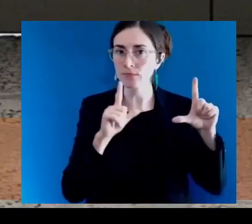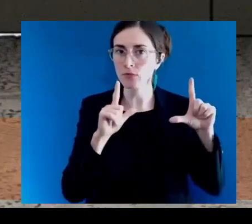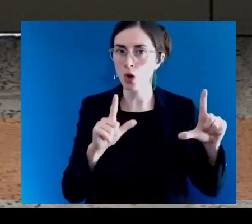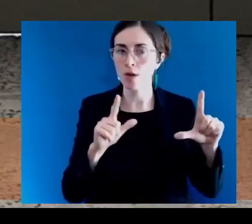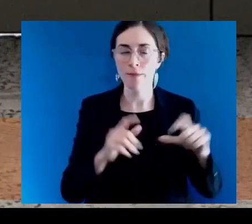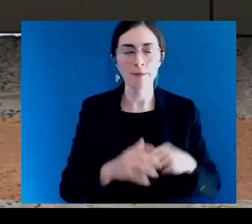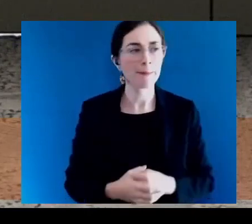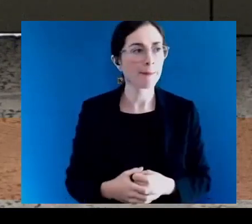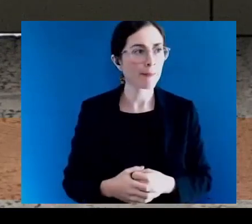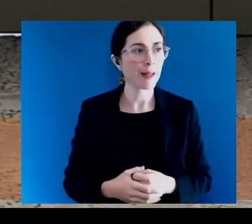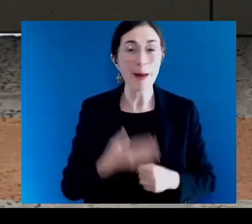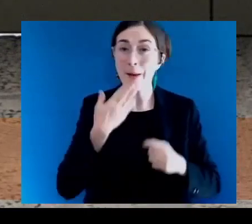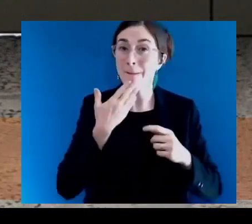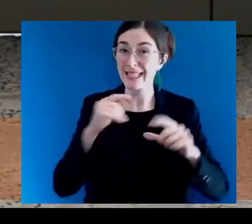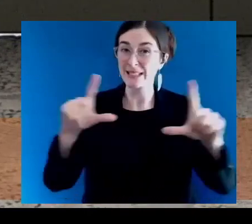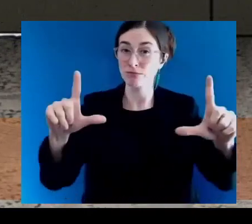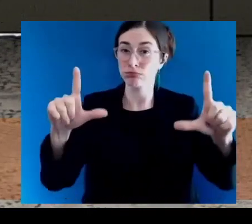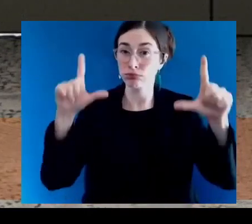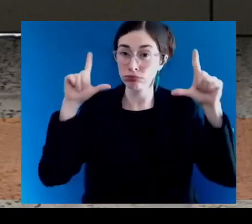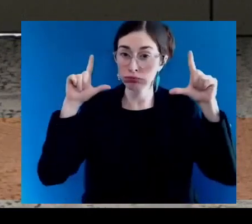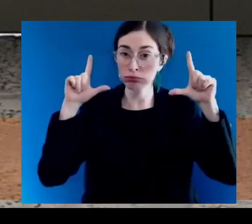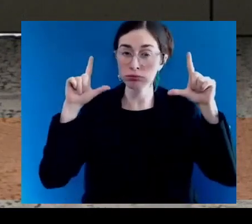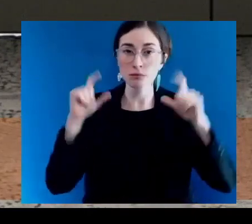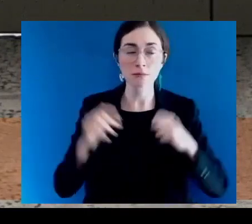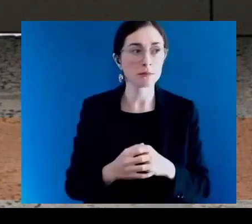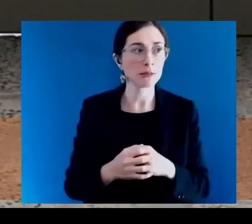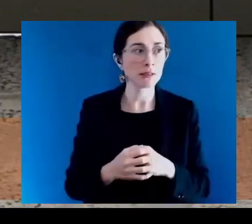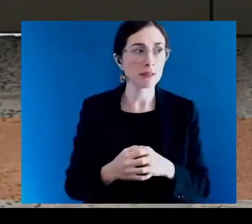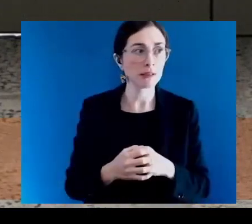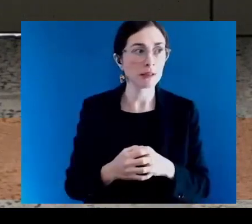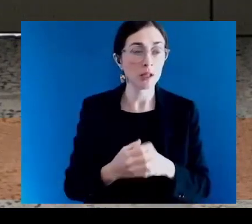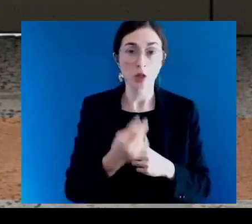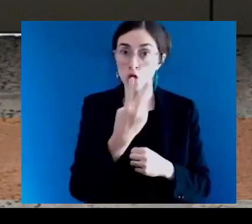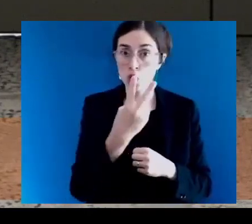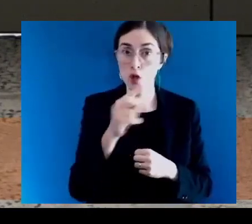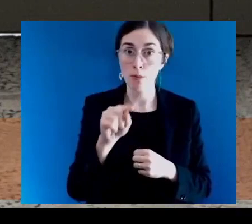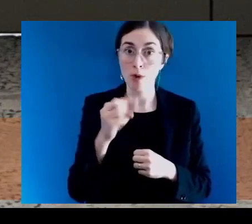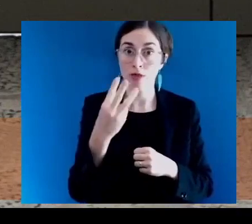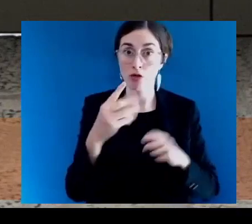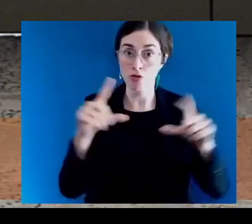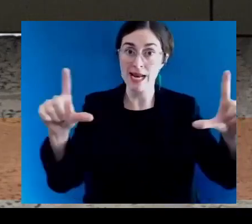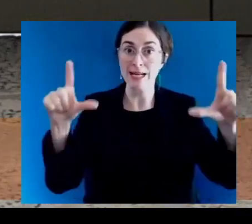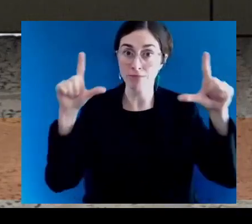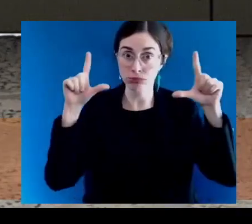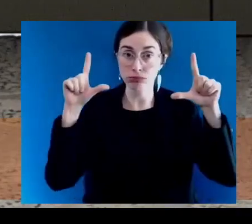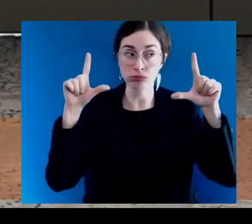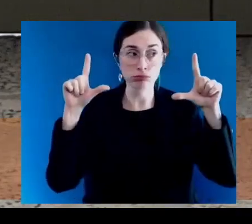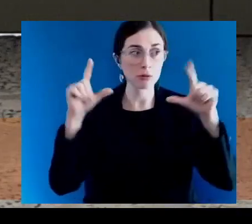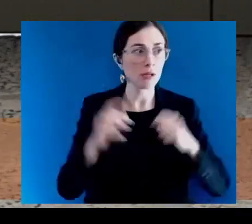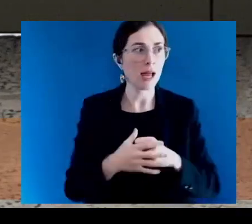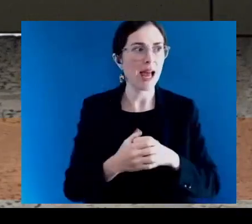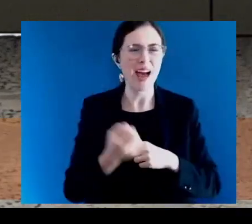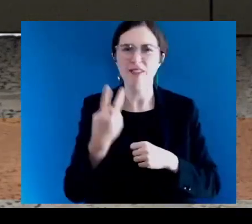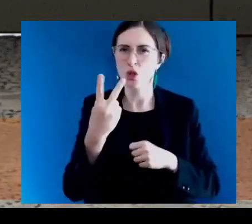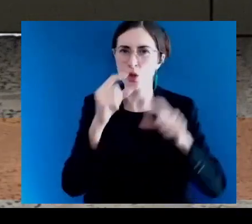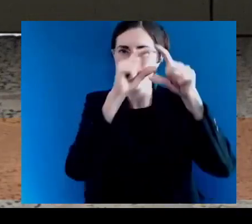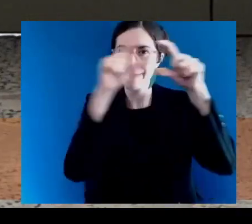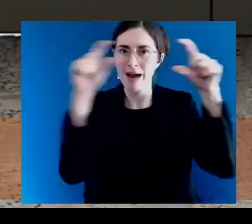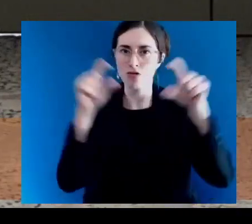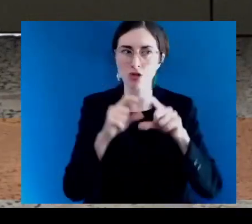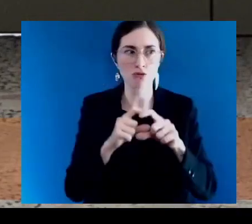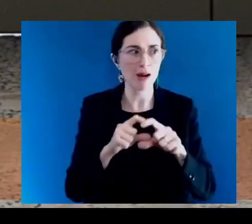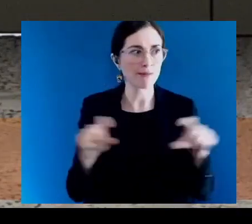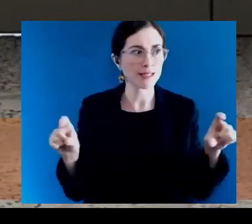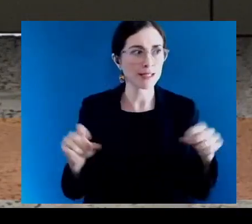If we could zoom in, please, under the heading 2.3, hypothecated revenue, there are two paragraphs there. First of all, what